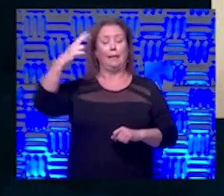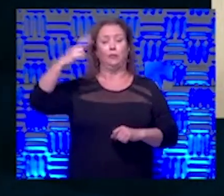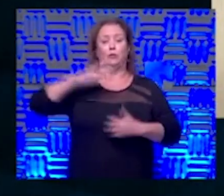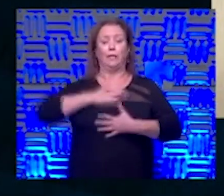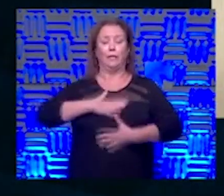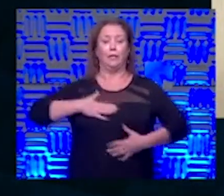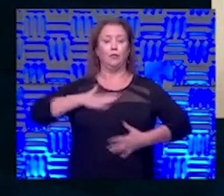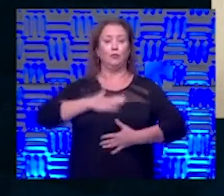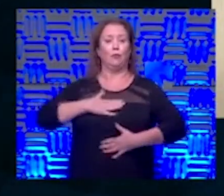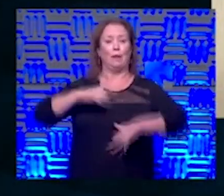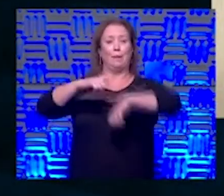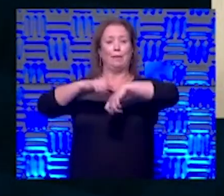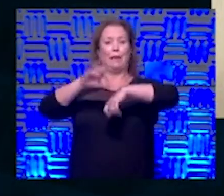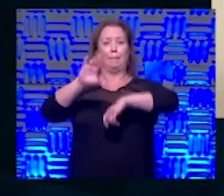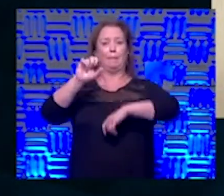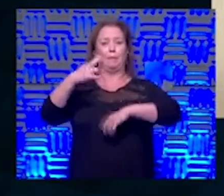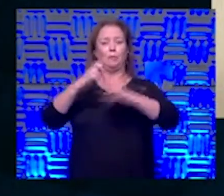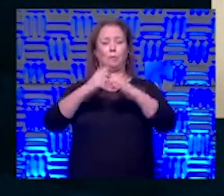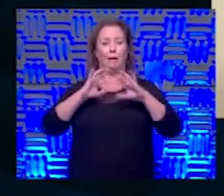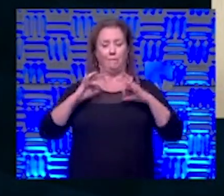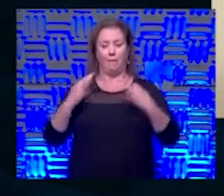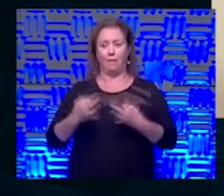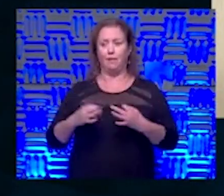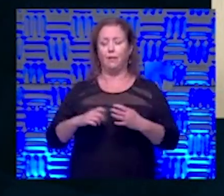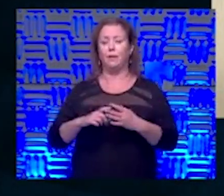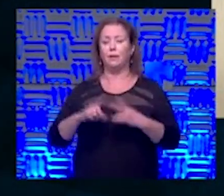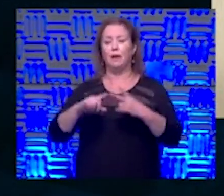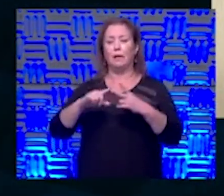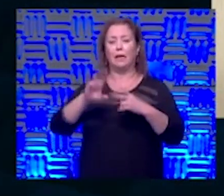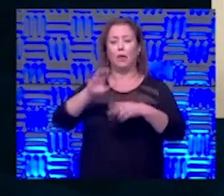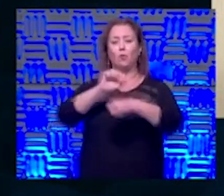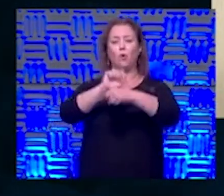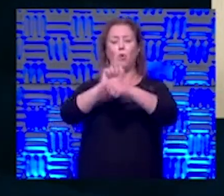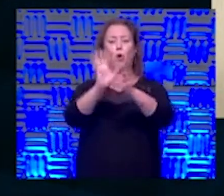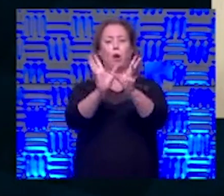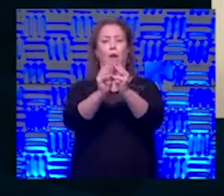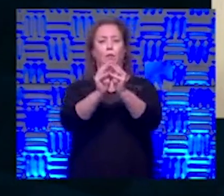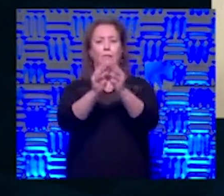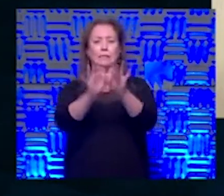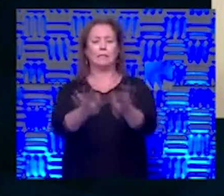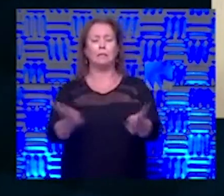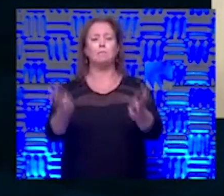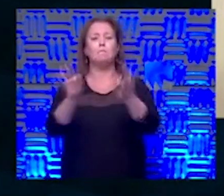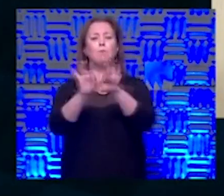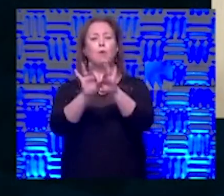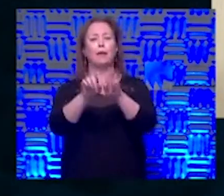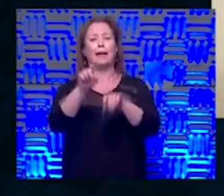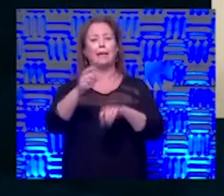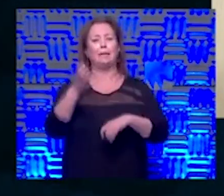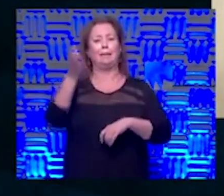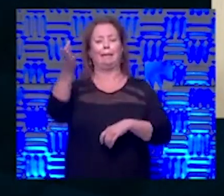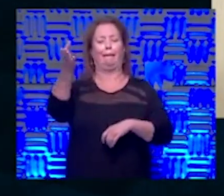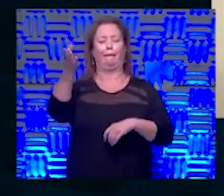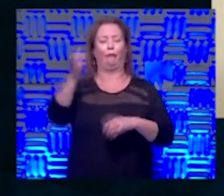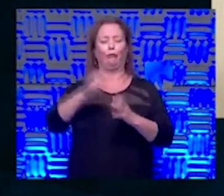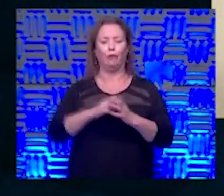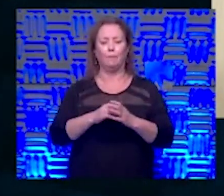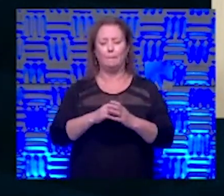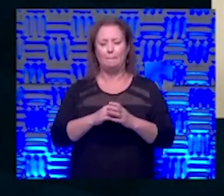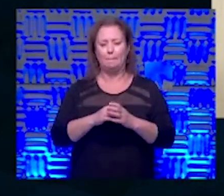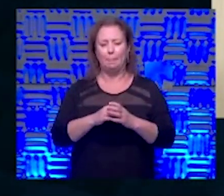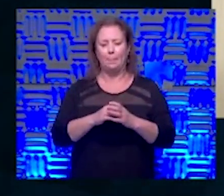my time on the beach with my family? Can I go to this work conference that's vitally important that I need to be there and present